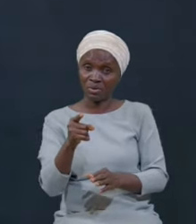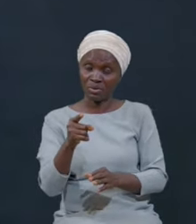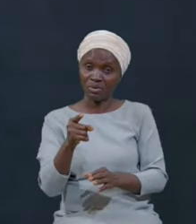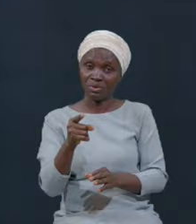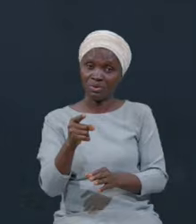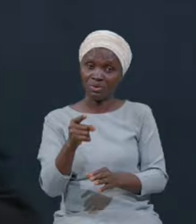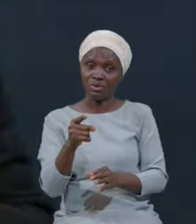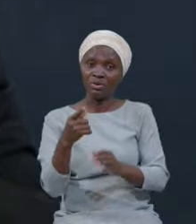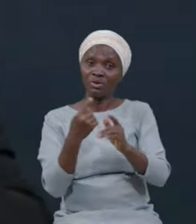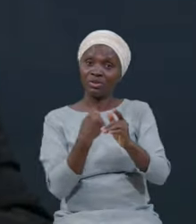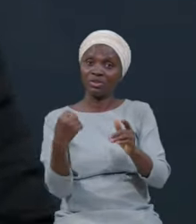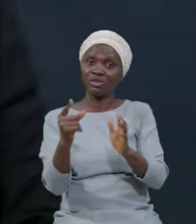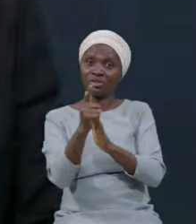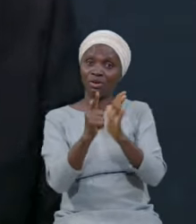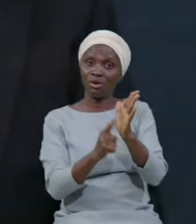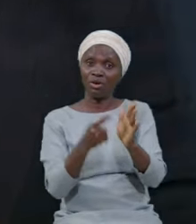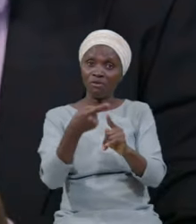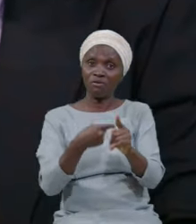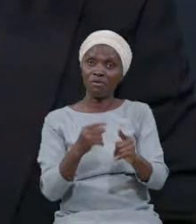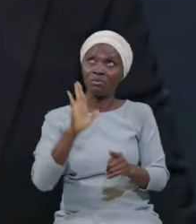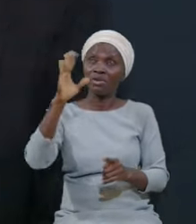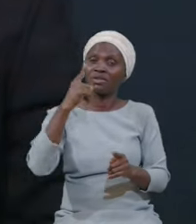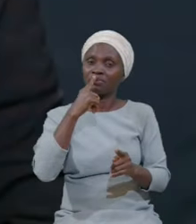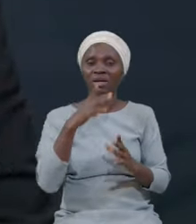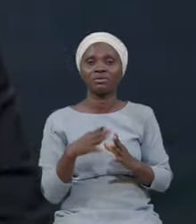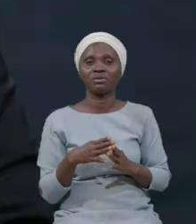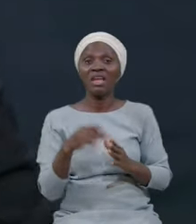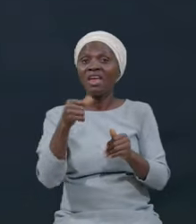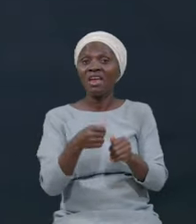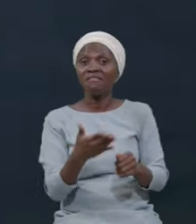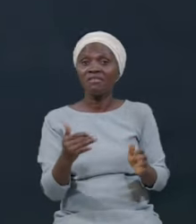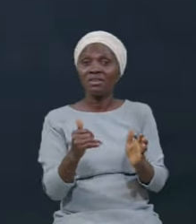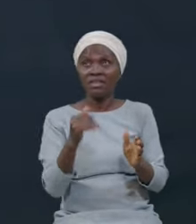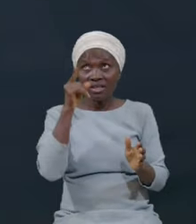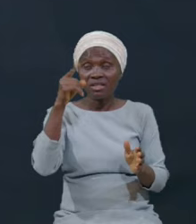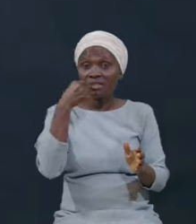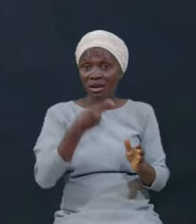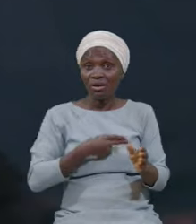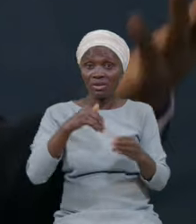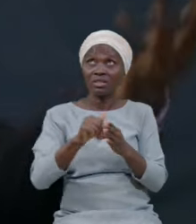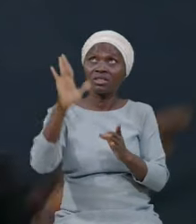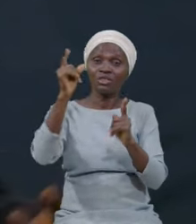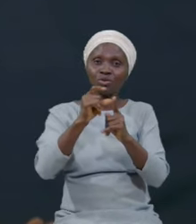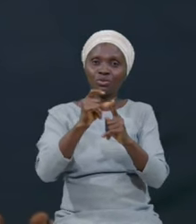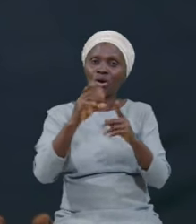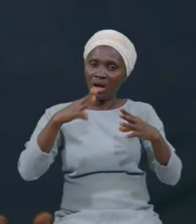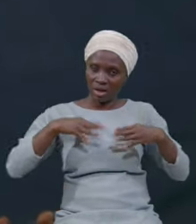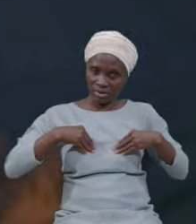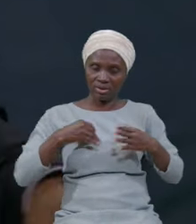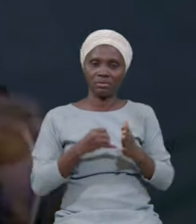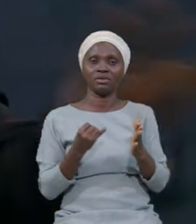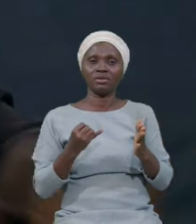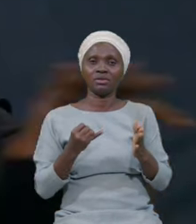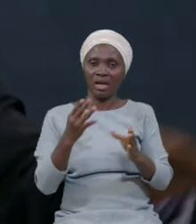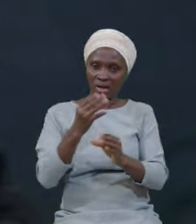his mouth. Everything is telling us in his word. He says, receive that. It's for your good. It's